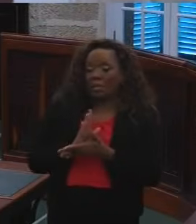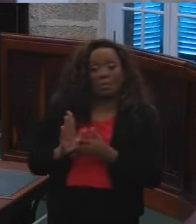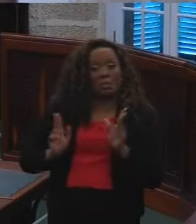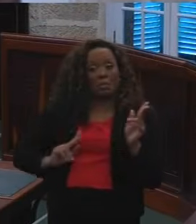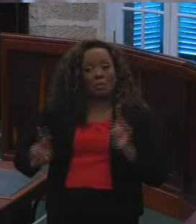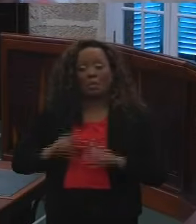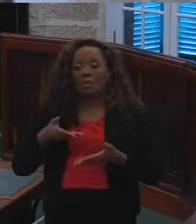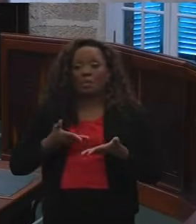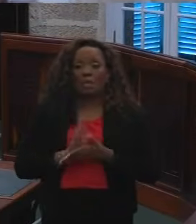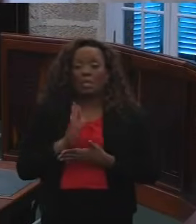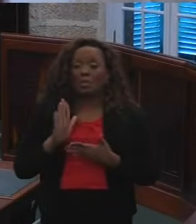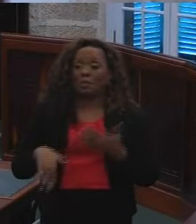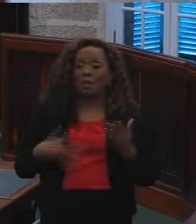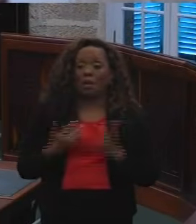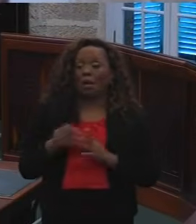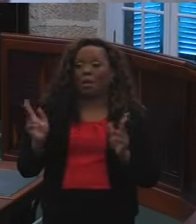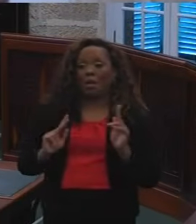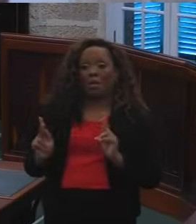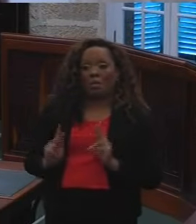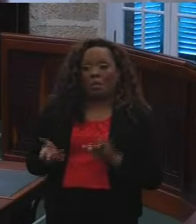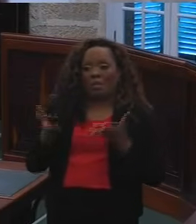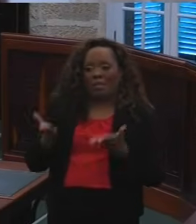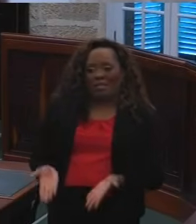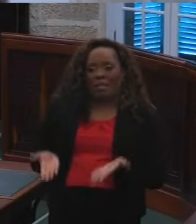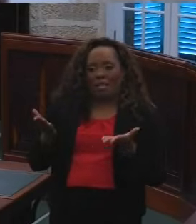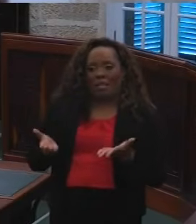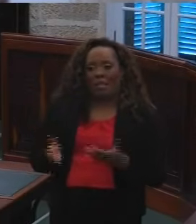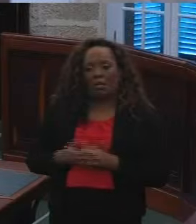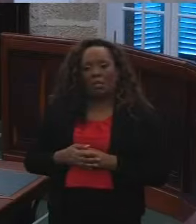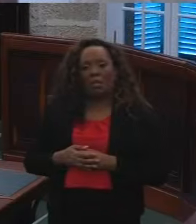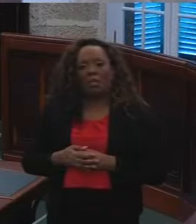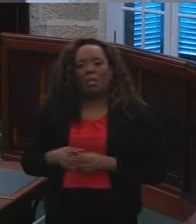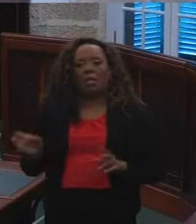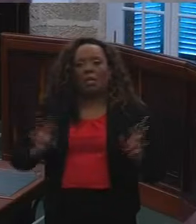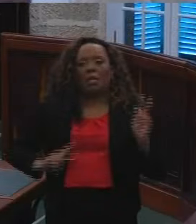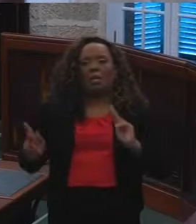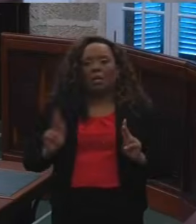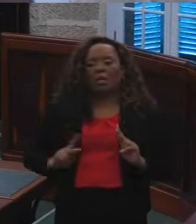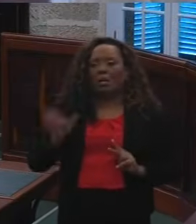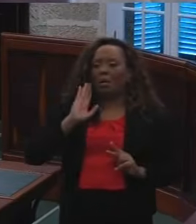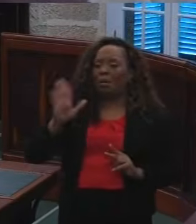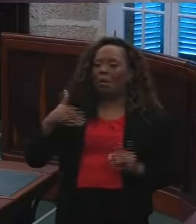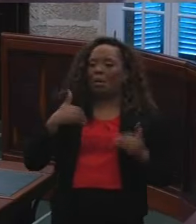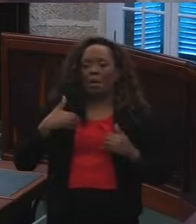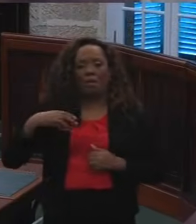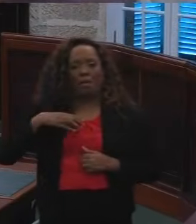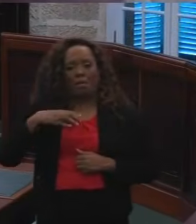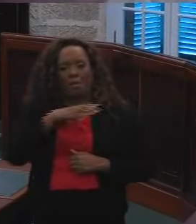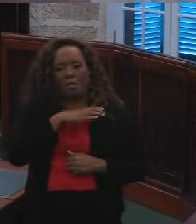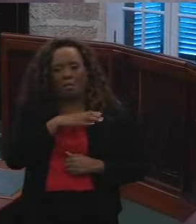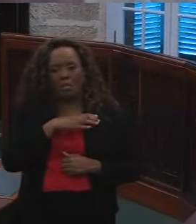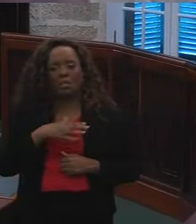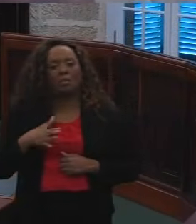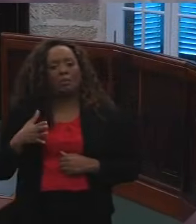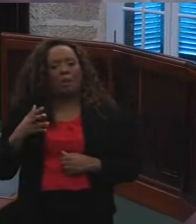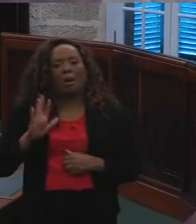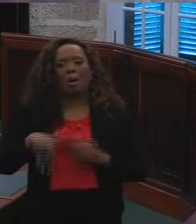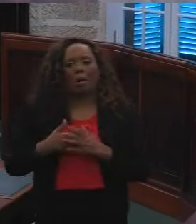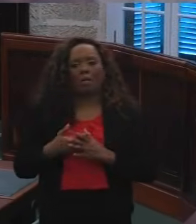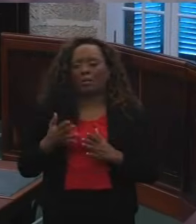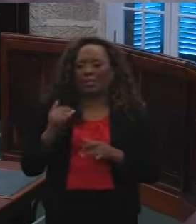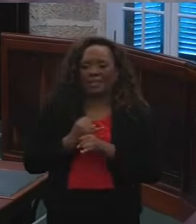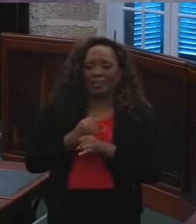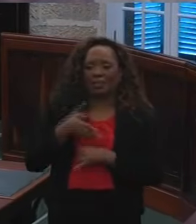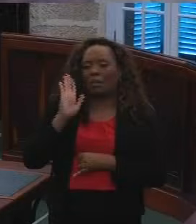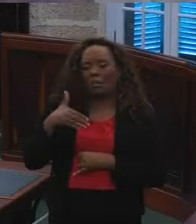and we have said already that the residents will have residential type committees which will be formed in